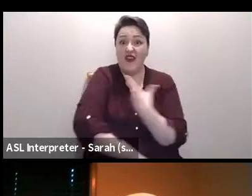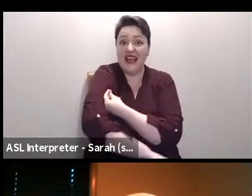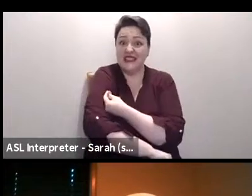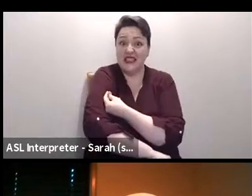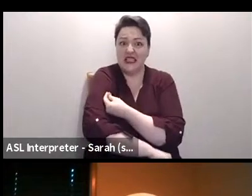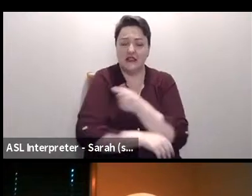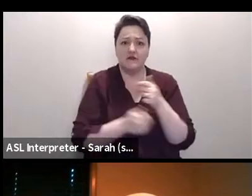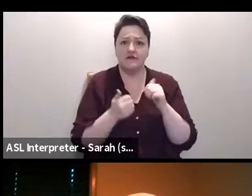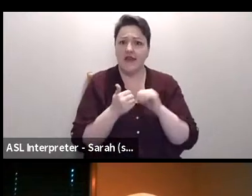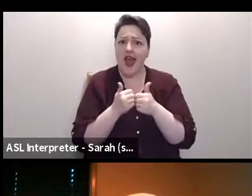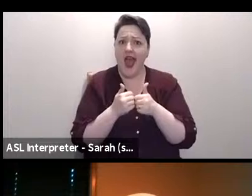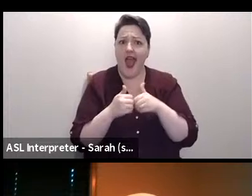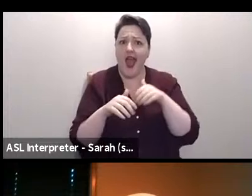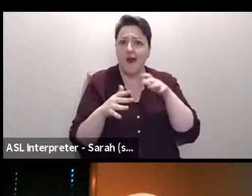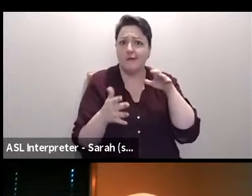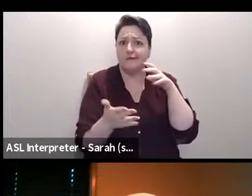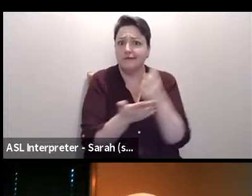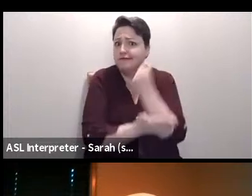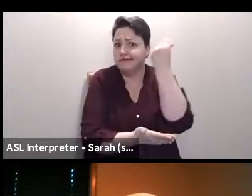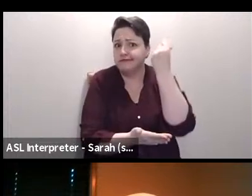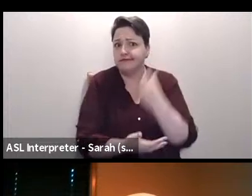leftover vaccine when it's available?